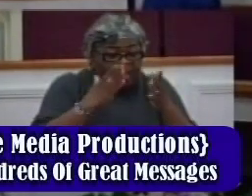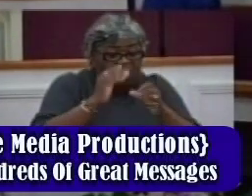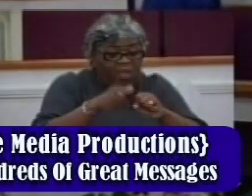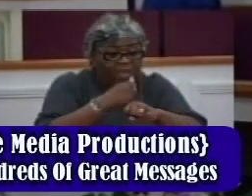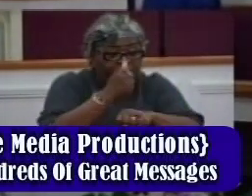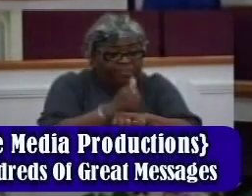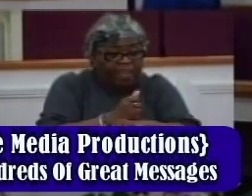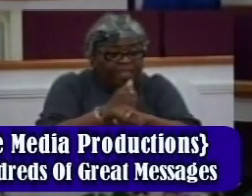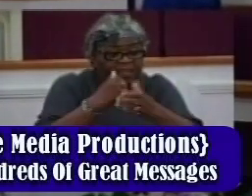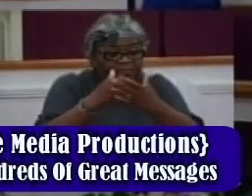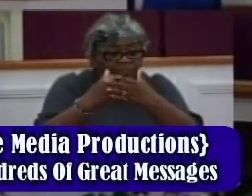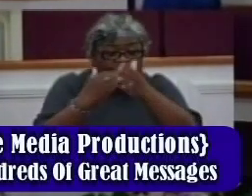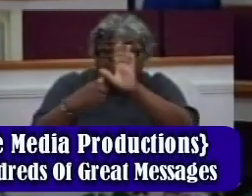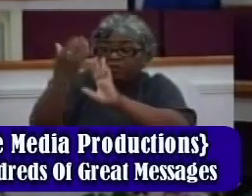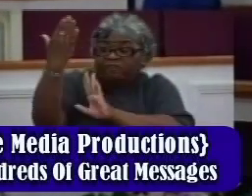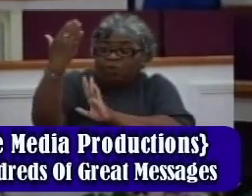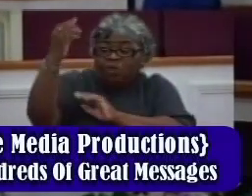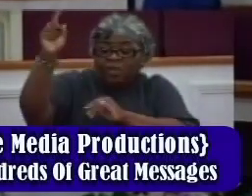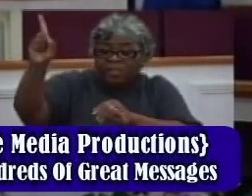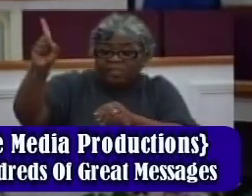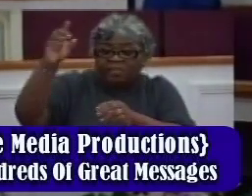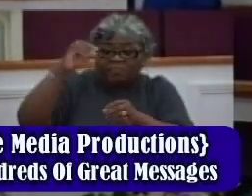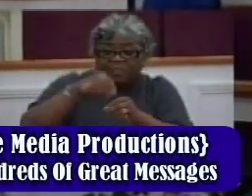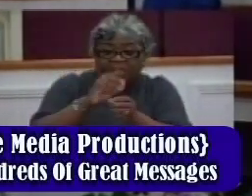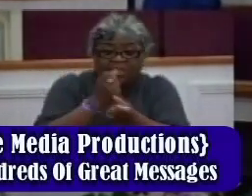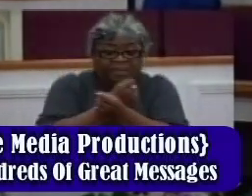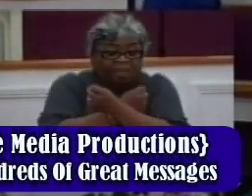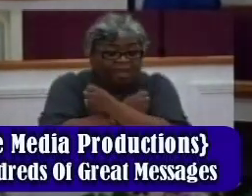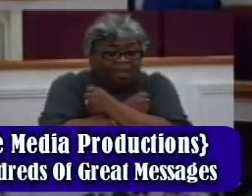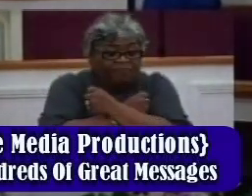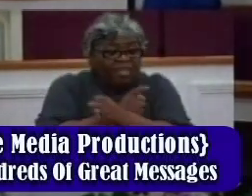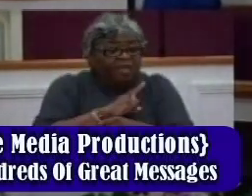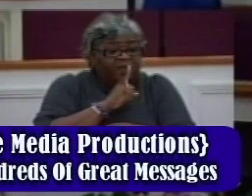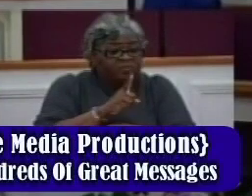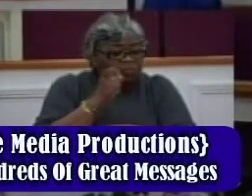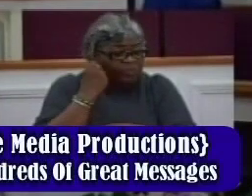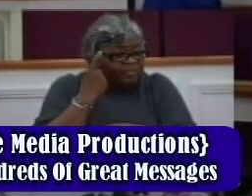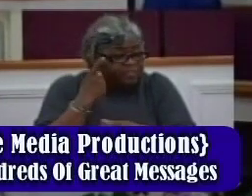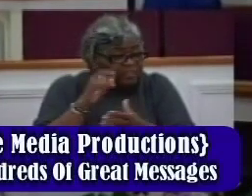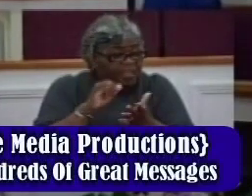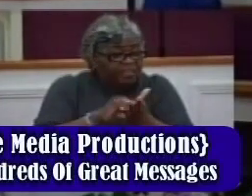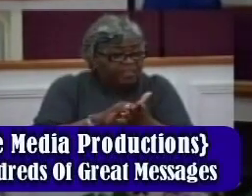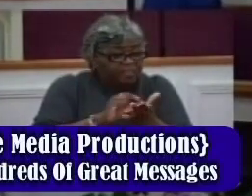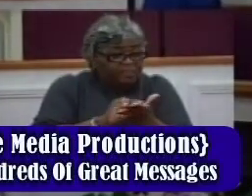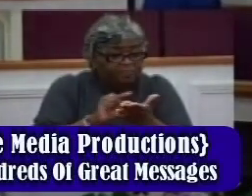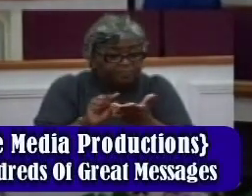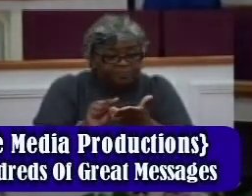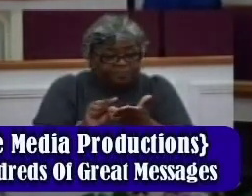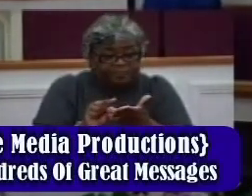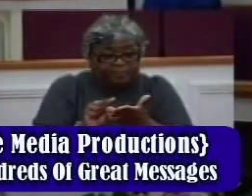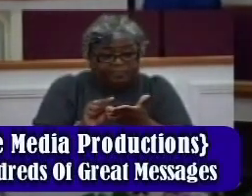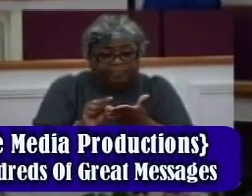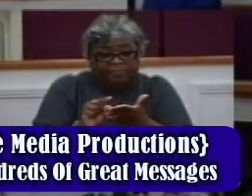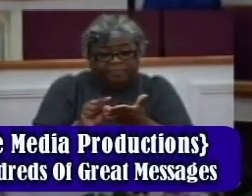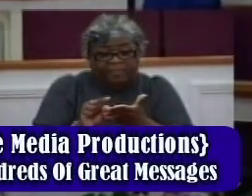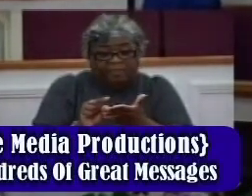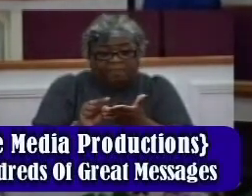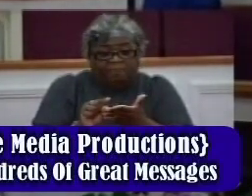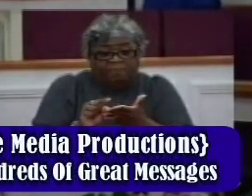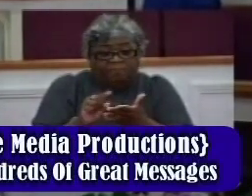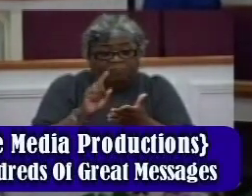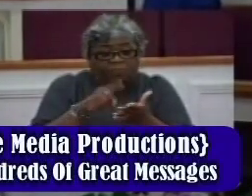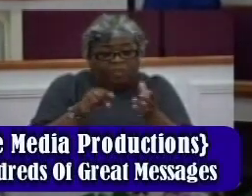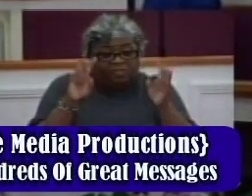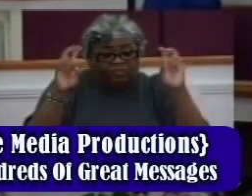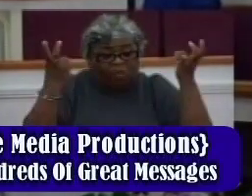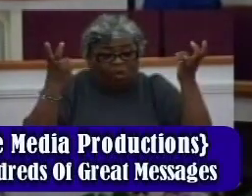blame before him in love. To understand that, what that really deals with is what is